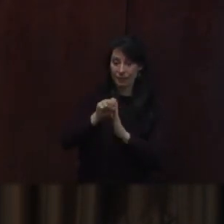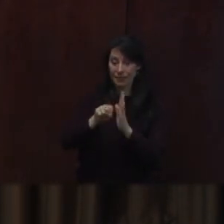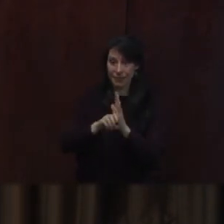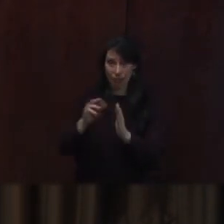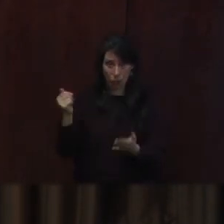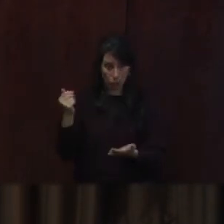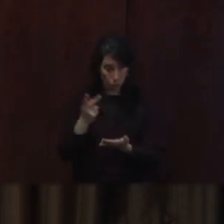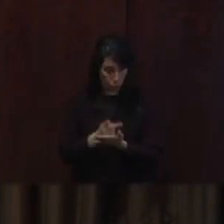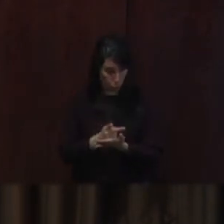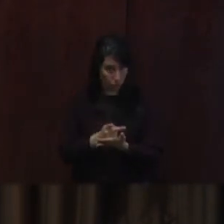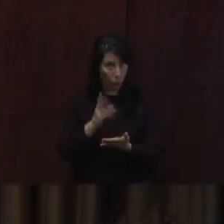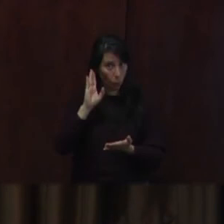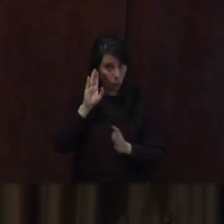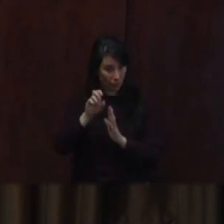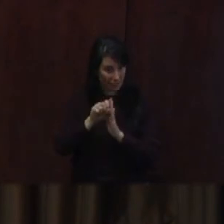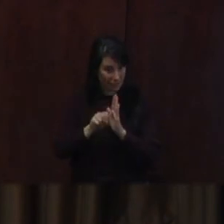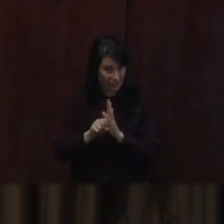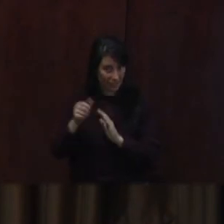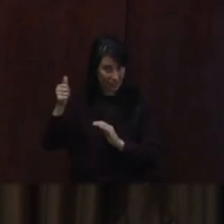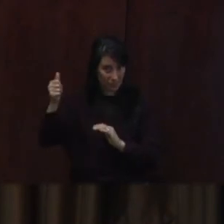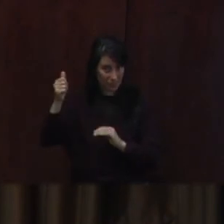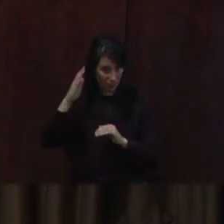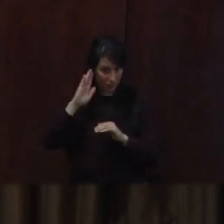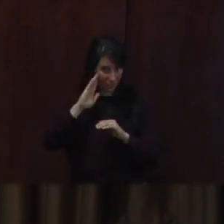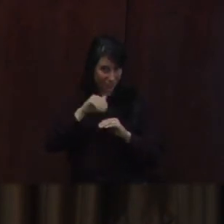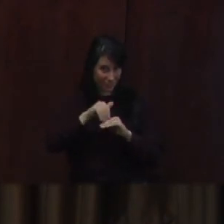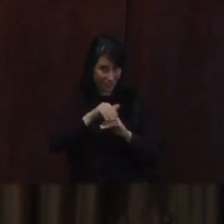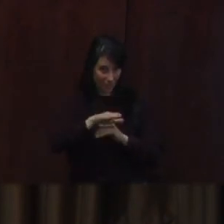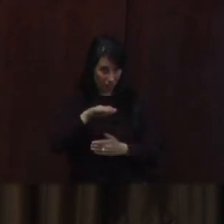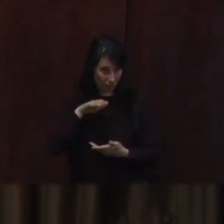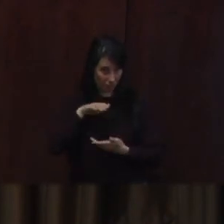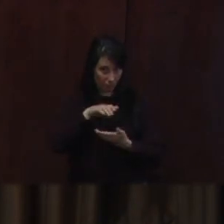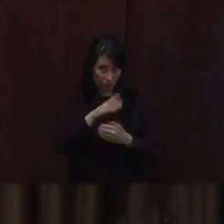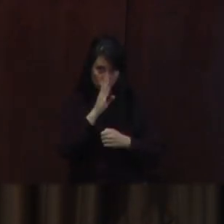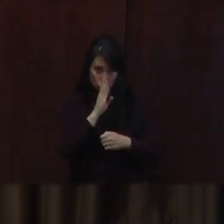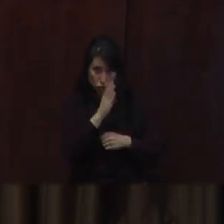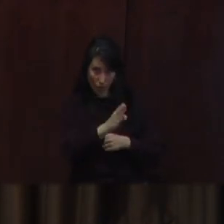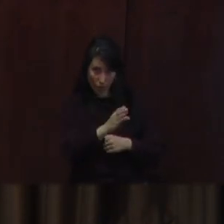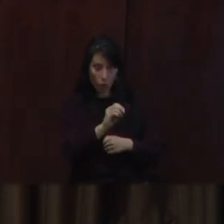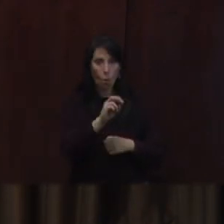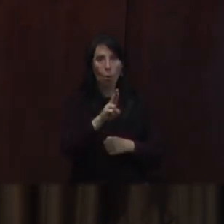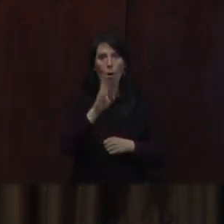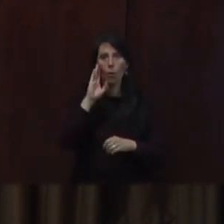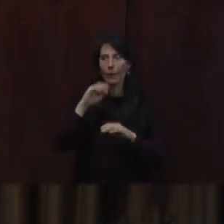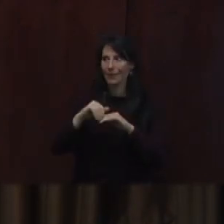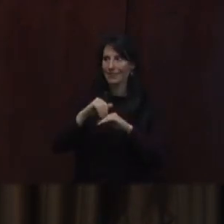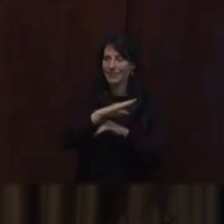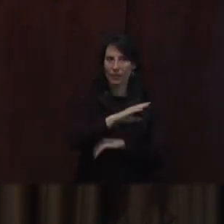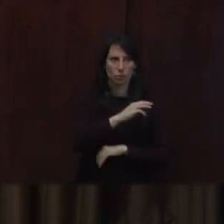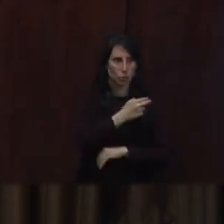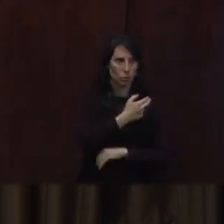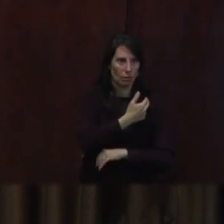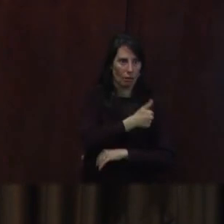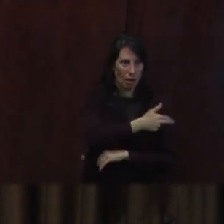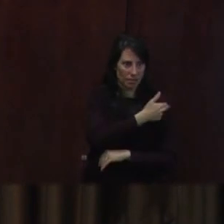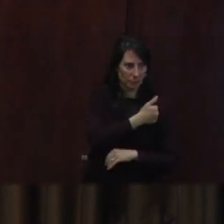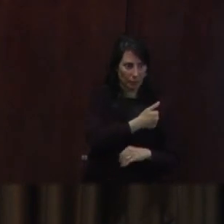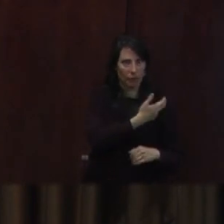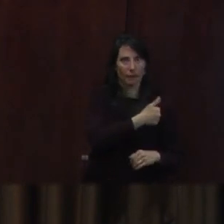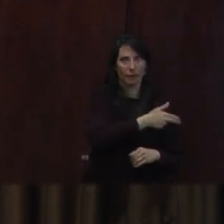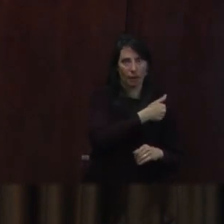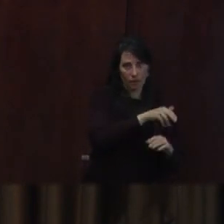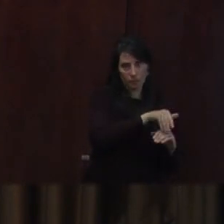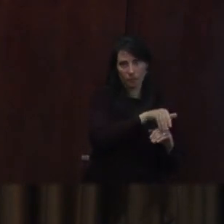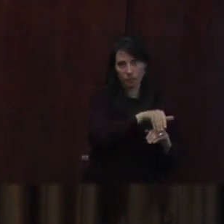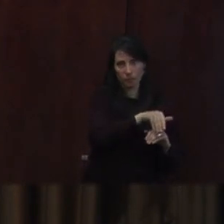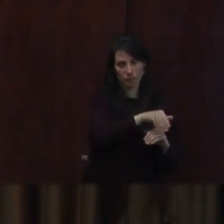them direct allotments, or will they be giving allotments to us and Mission, who then have to transfer to them? I don't think we have a clear picture on that process